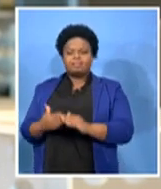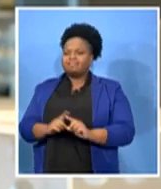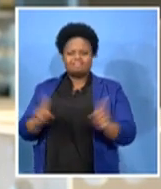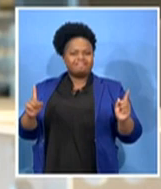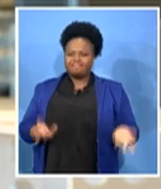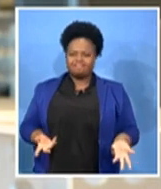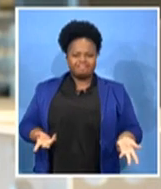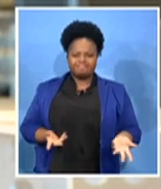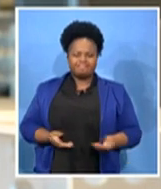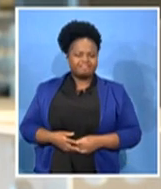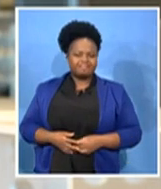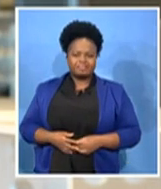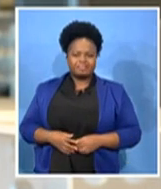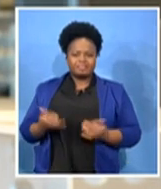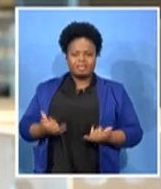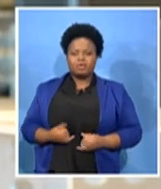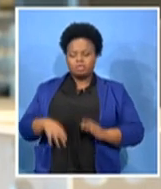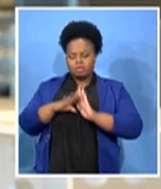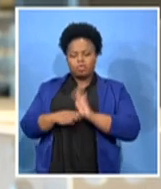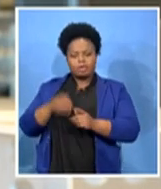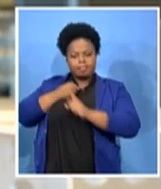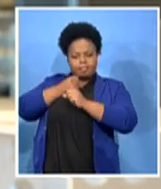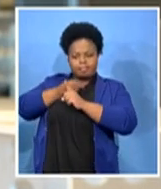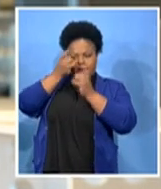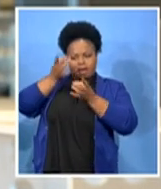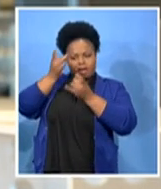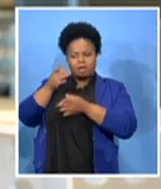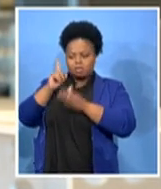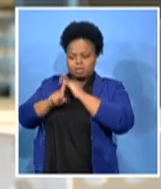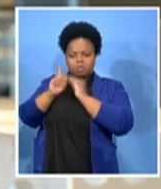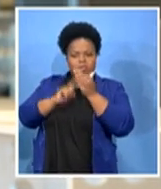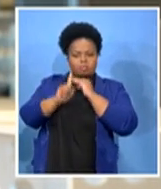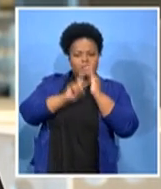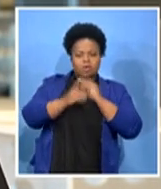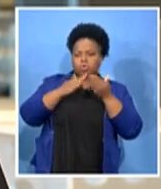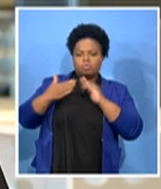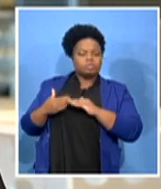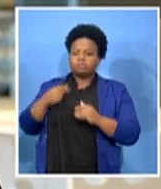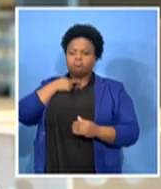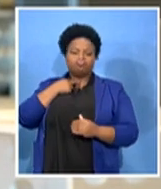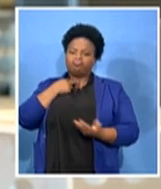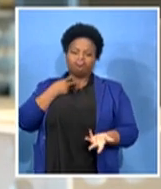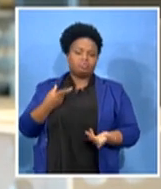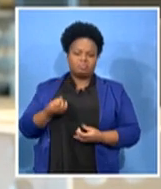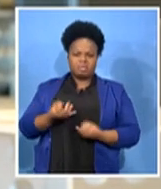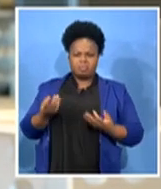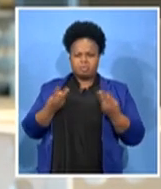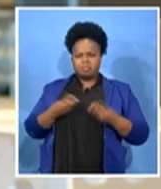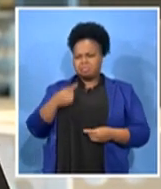program. Some of the questions that people are legitimately asking, so they've not been responded to. I mean,